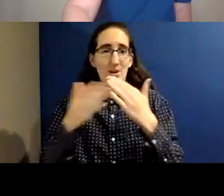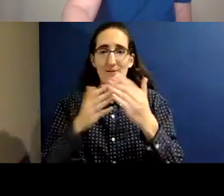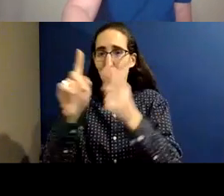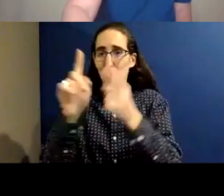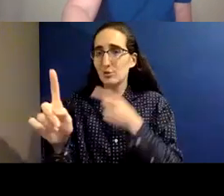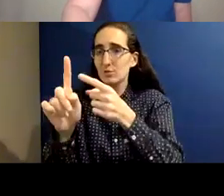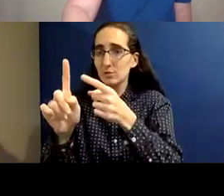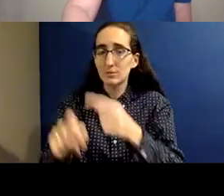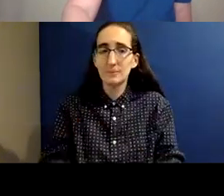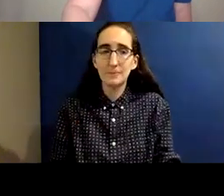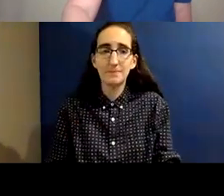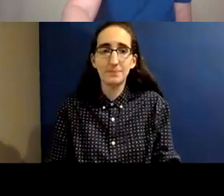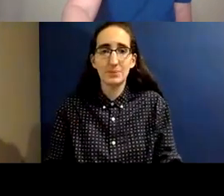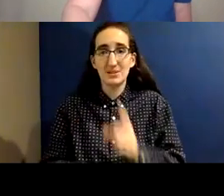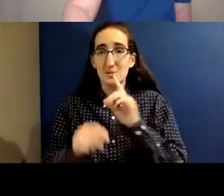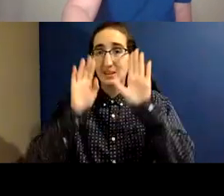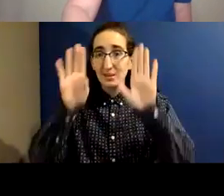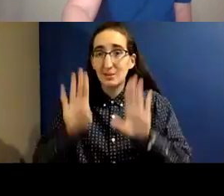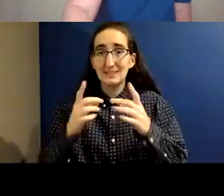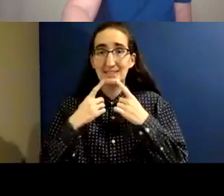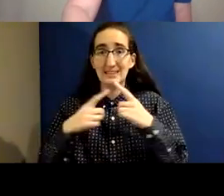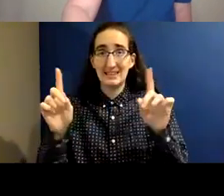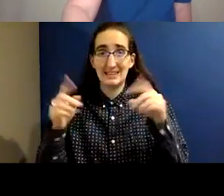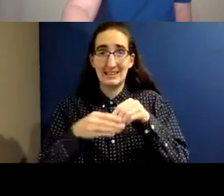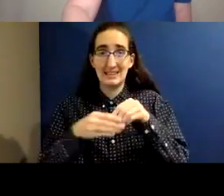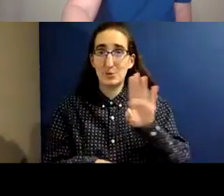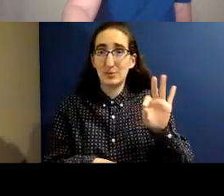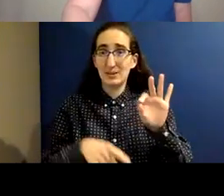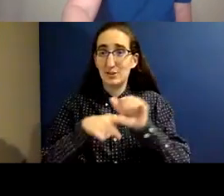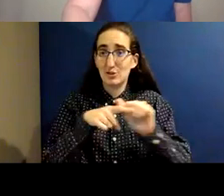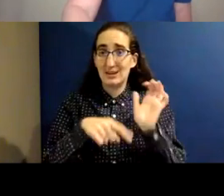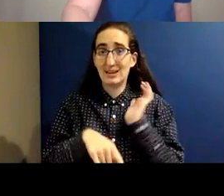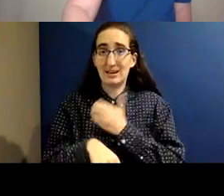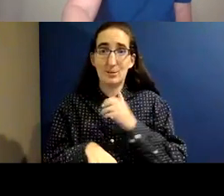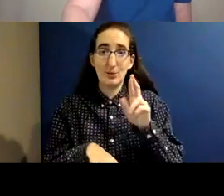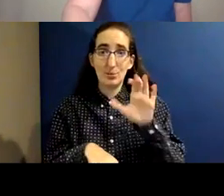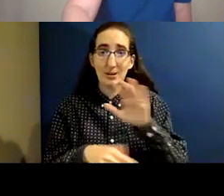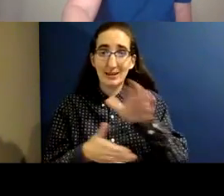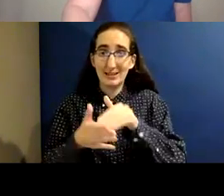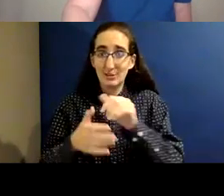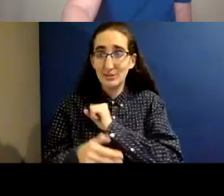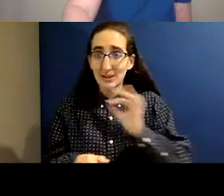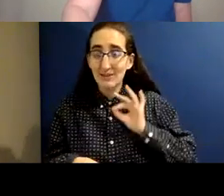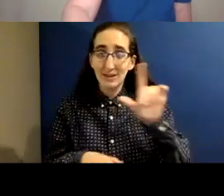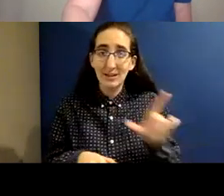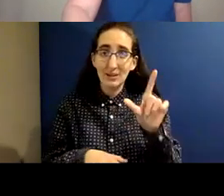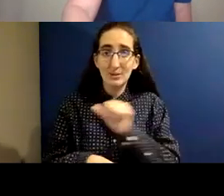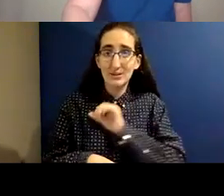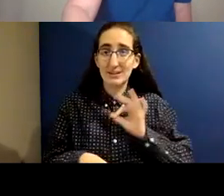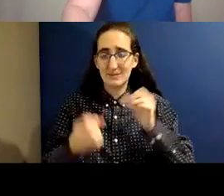do. We've had really great success in Broomfield in training our rec center staff, our library staff. Many nonprofit partners